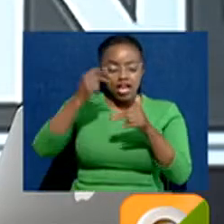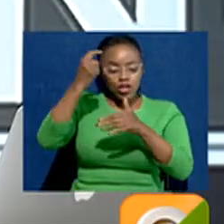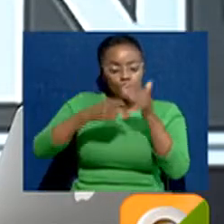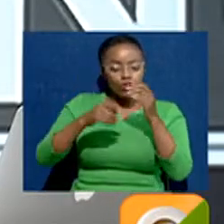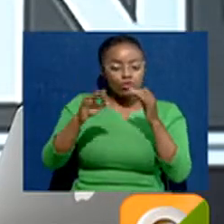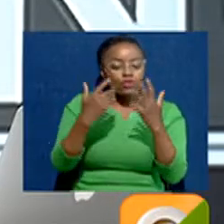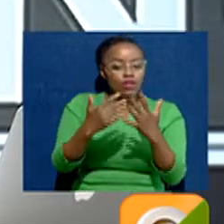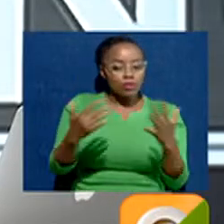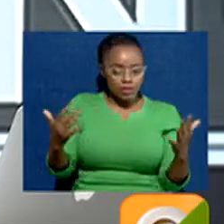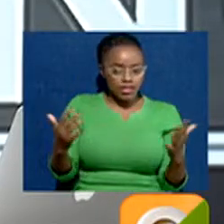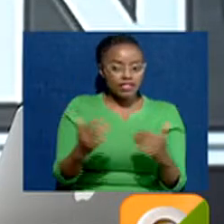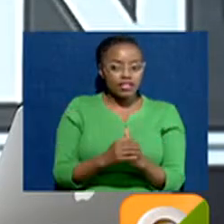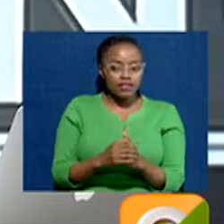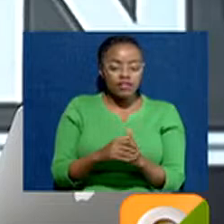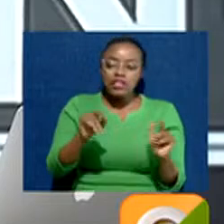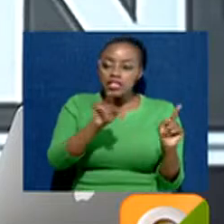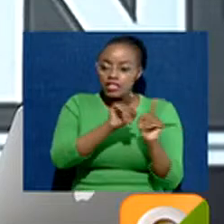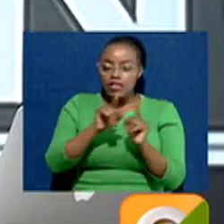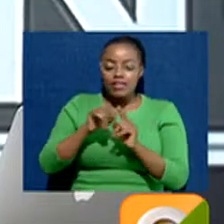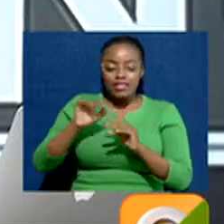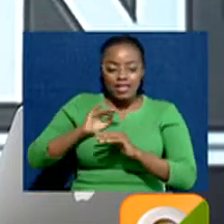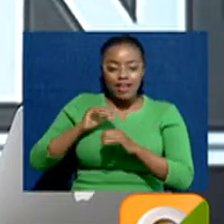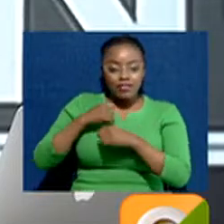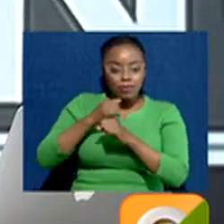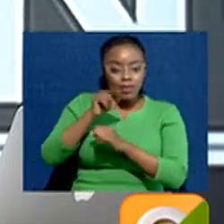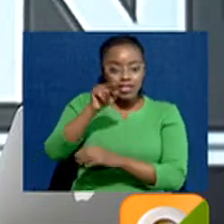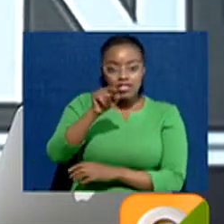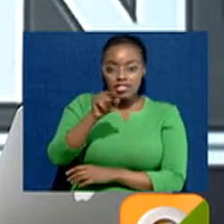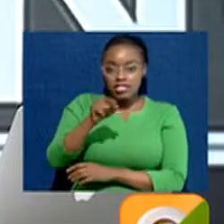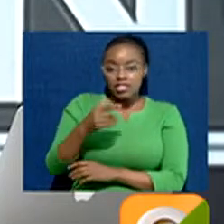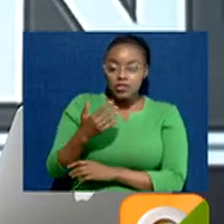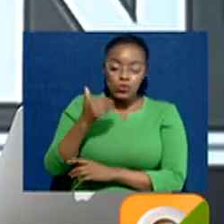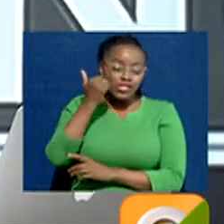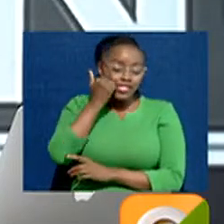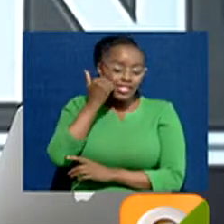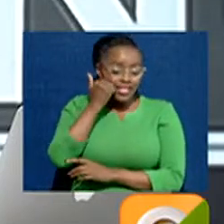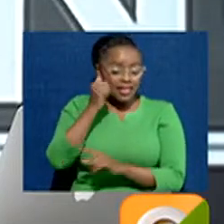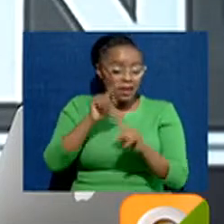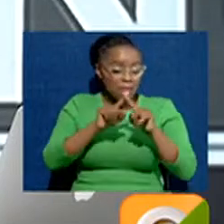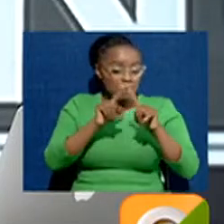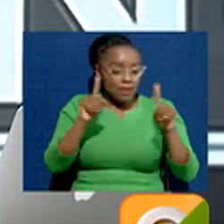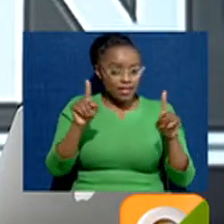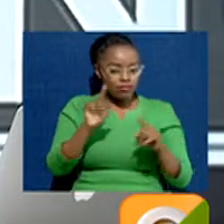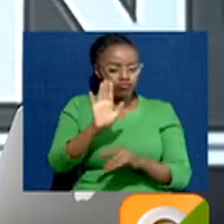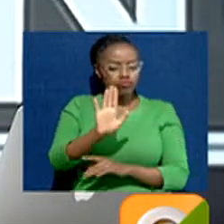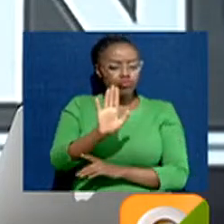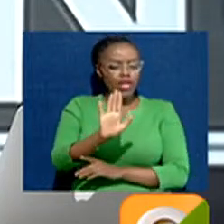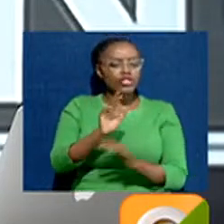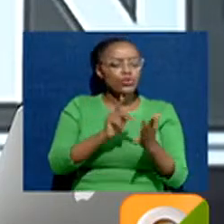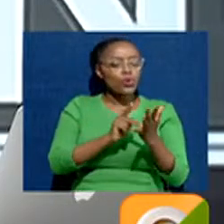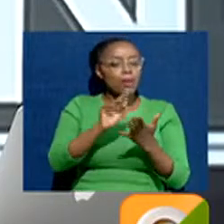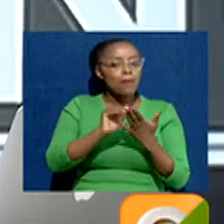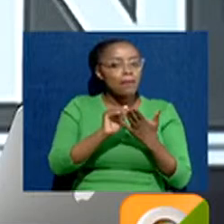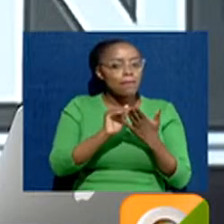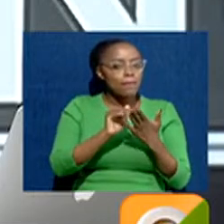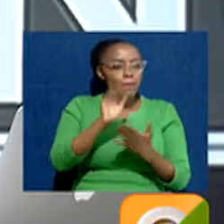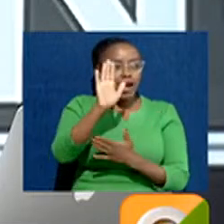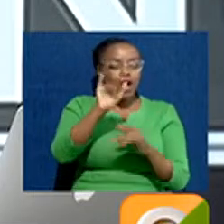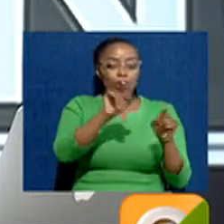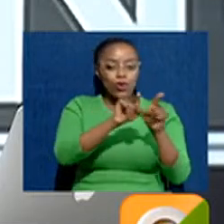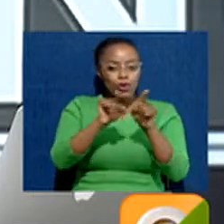goods, it's enough to make you sick. But hold on, because you will have to pay more there as